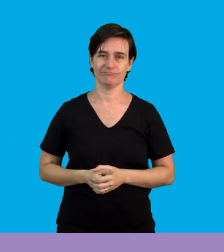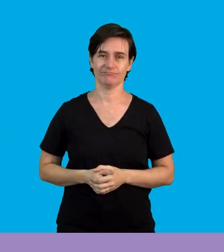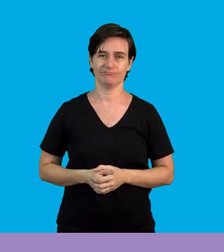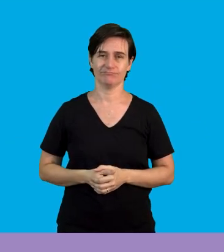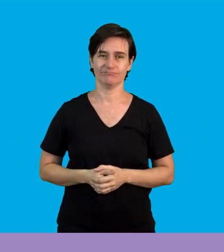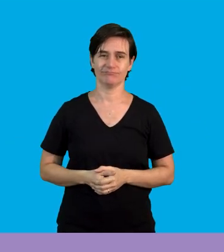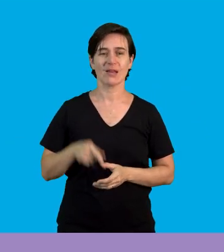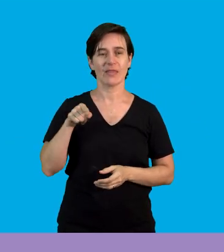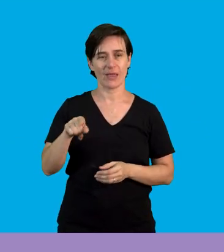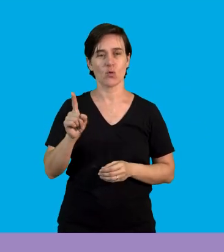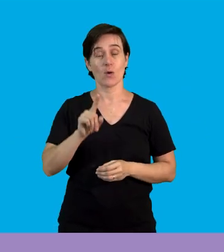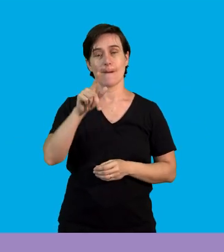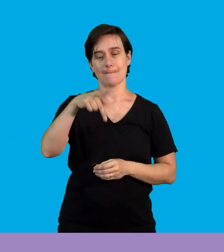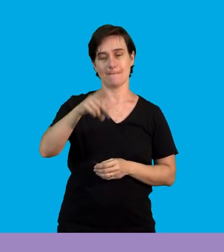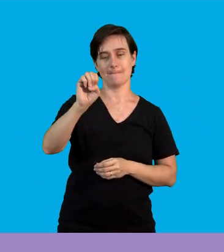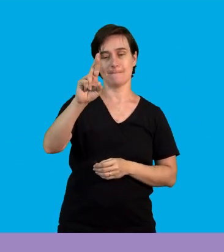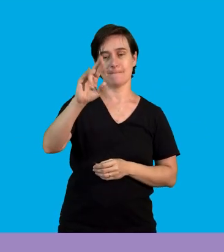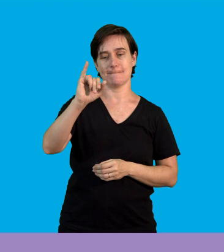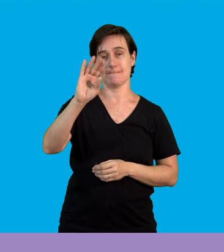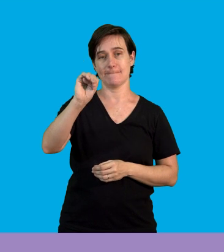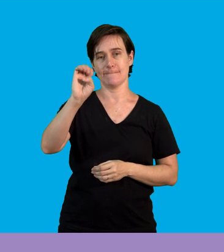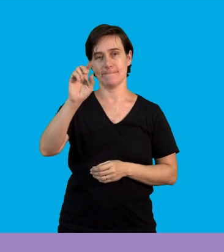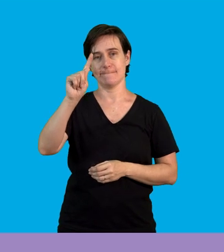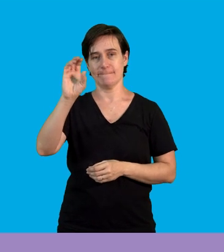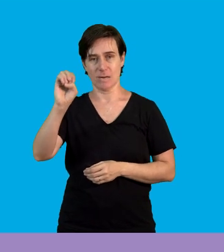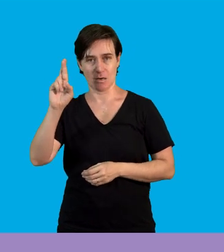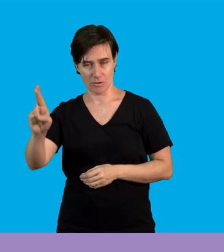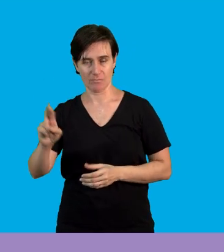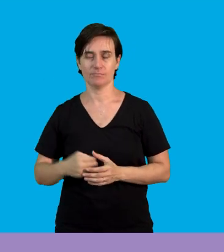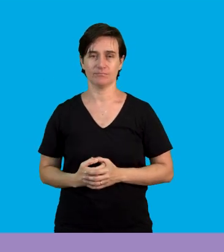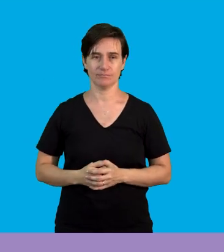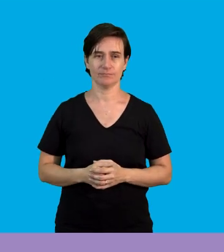All right, that is now our perimeter.